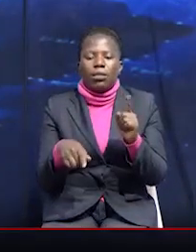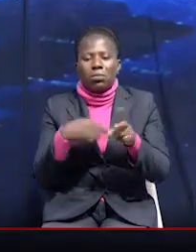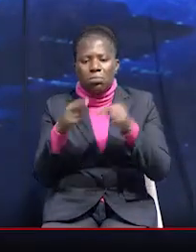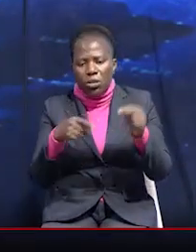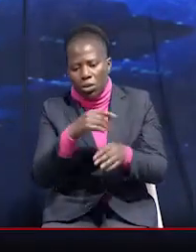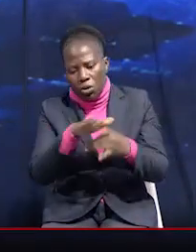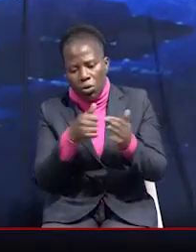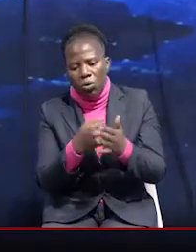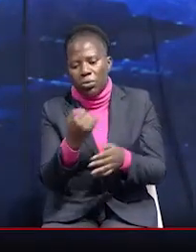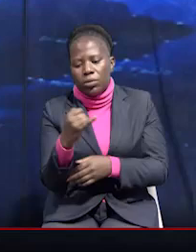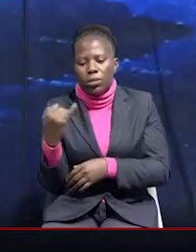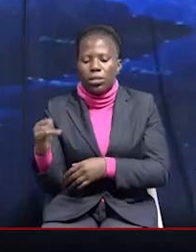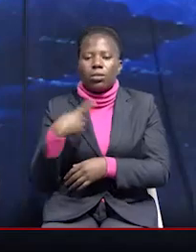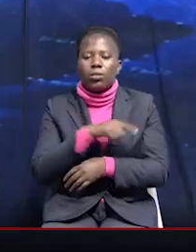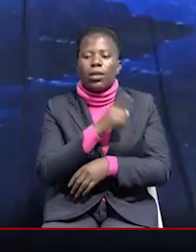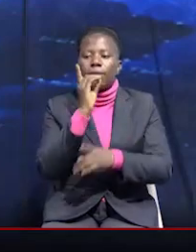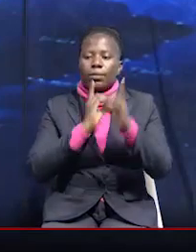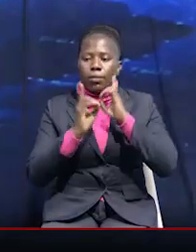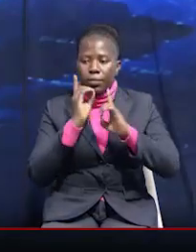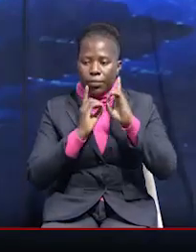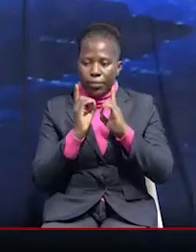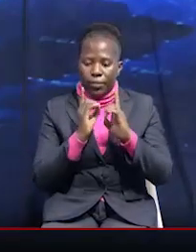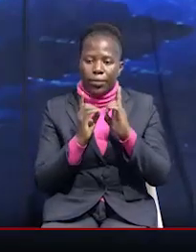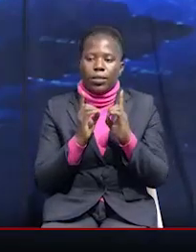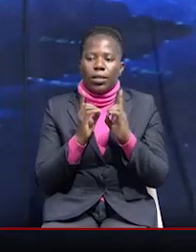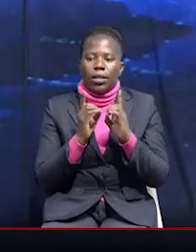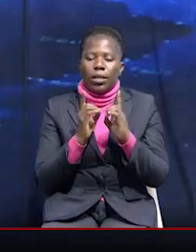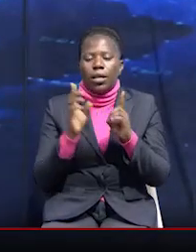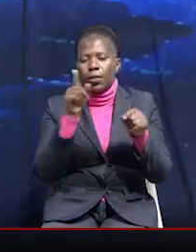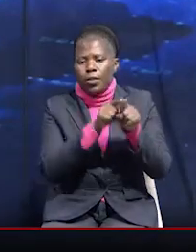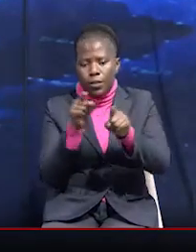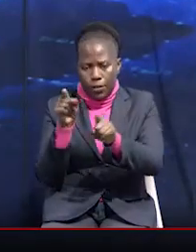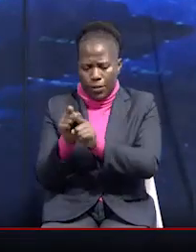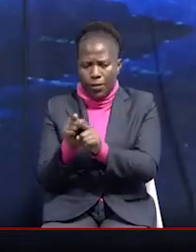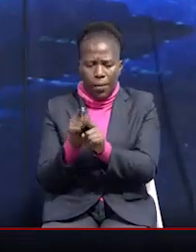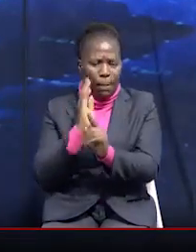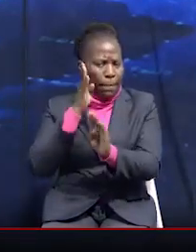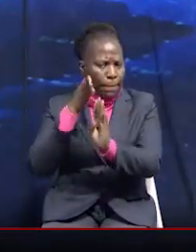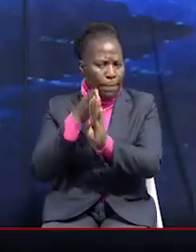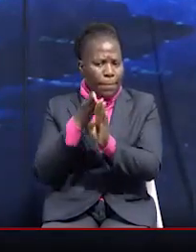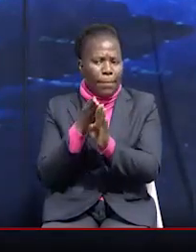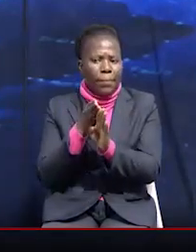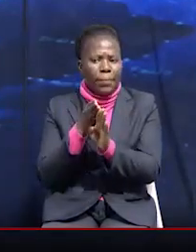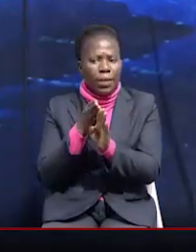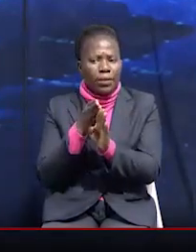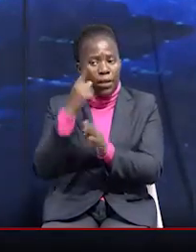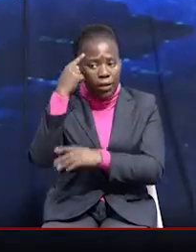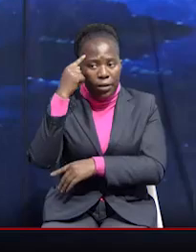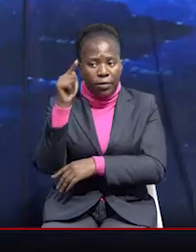of what we are talking about in this case. So again, coming back to the multiplicity